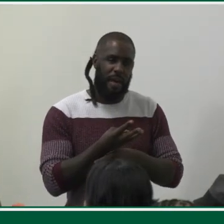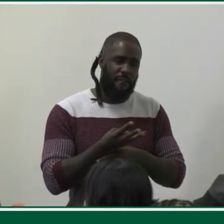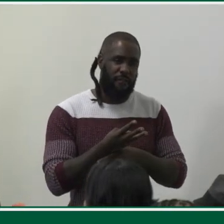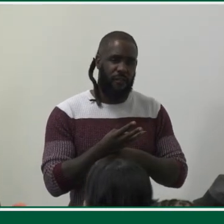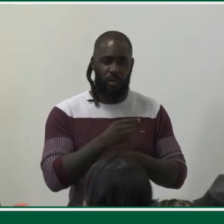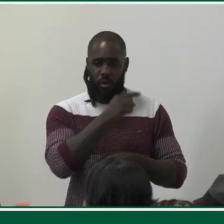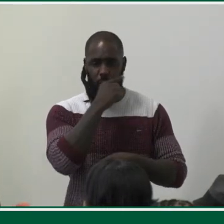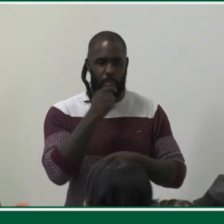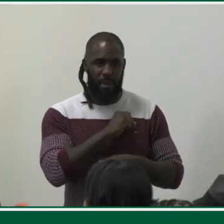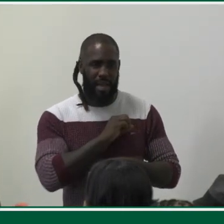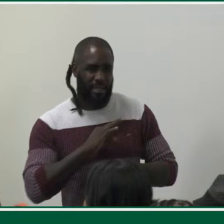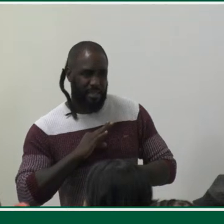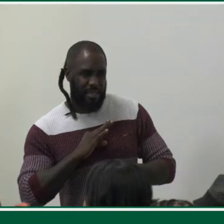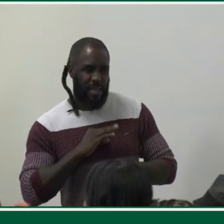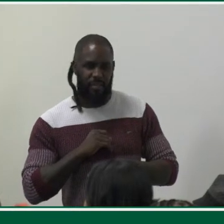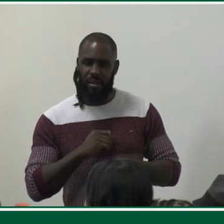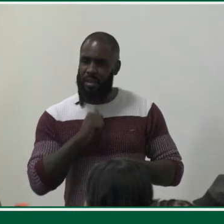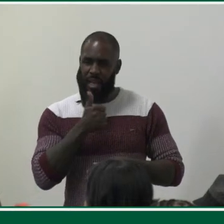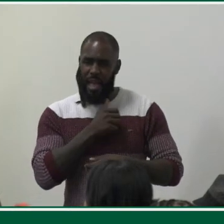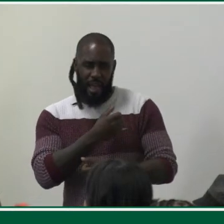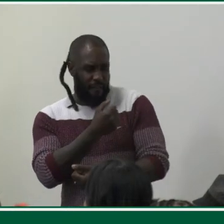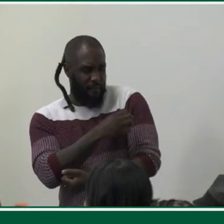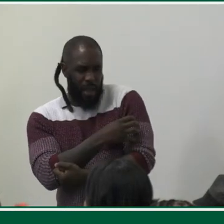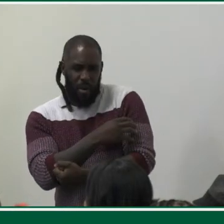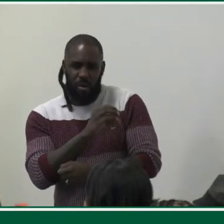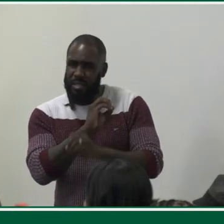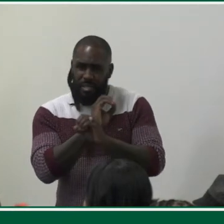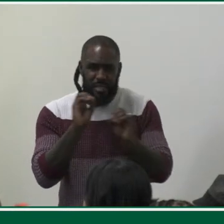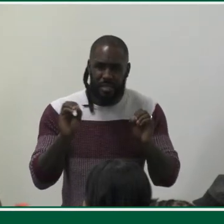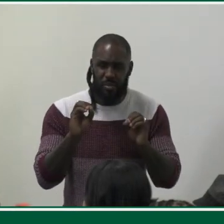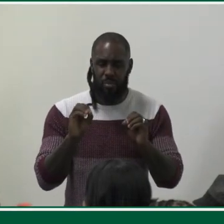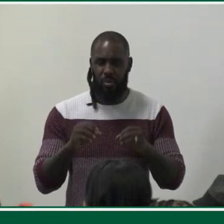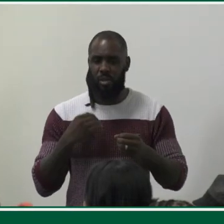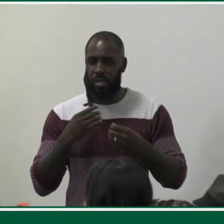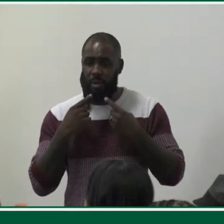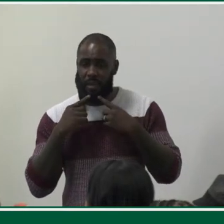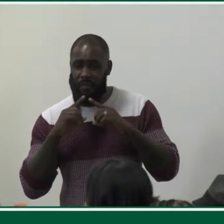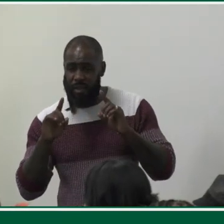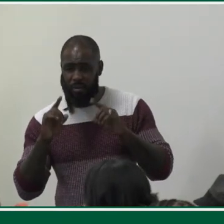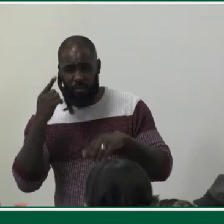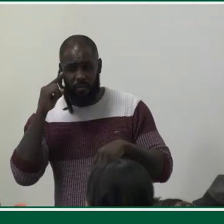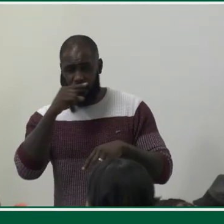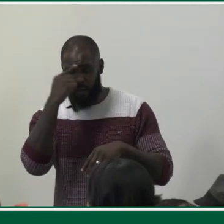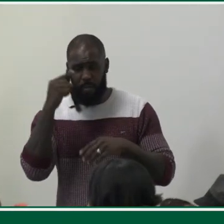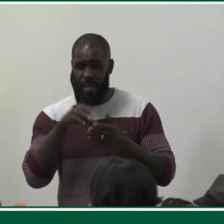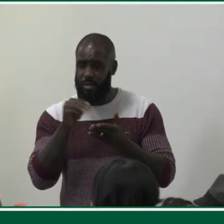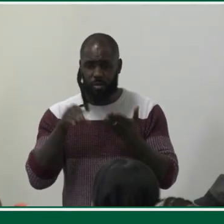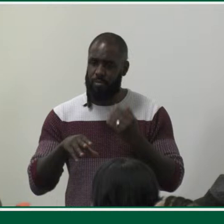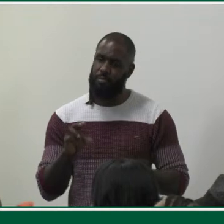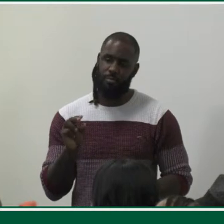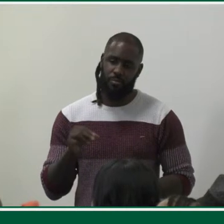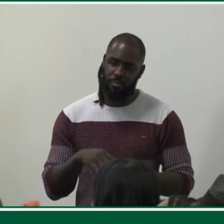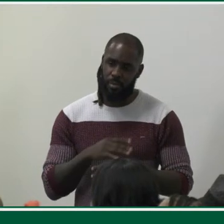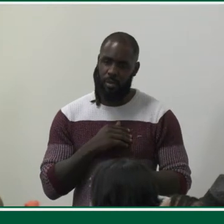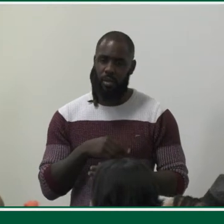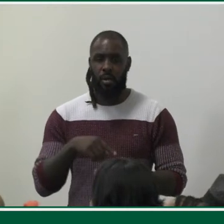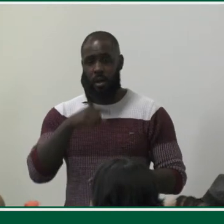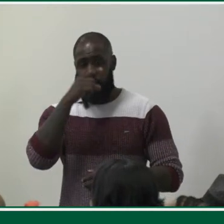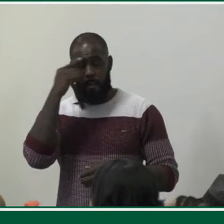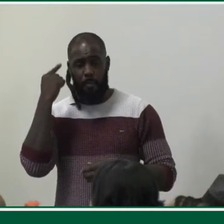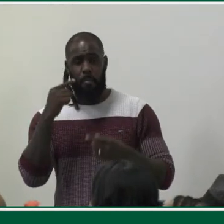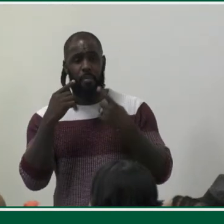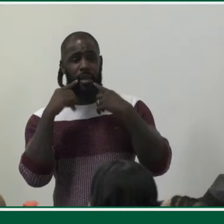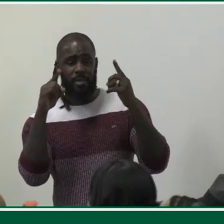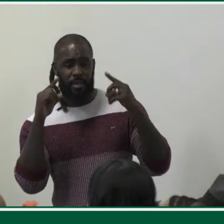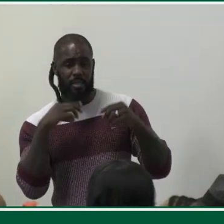small numbers don't have enough power or job security to be effective in support of Black students. Another thing that was said is Black student success is